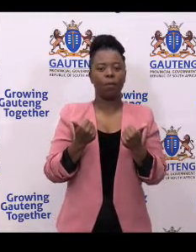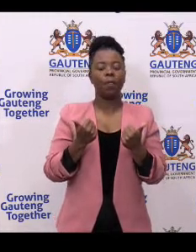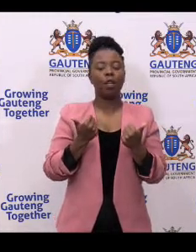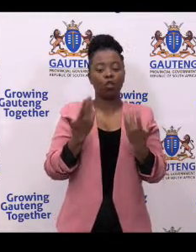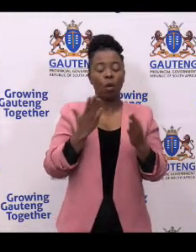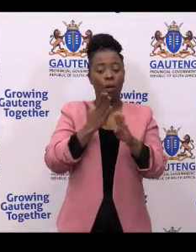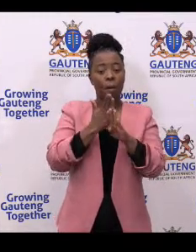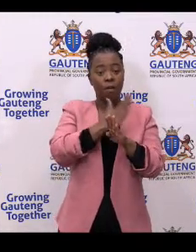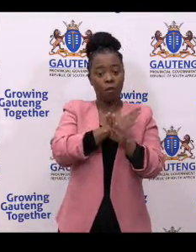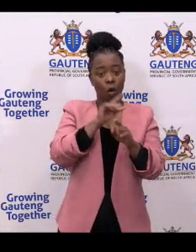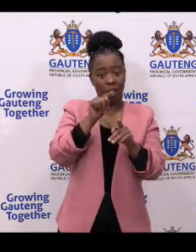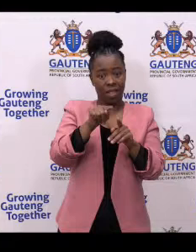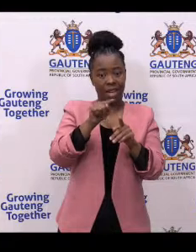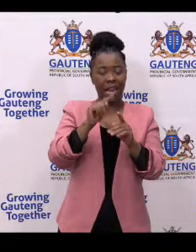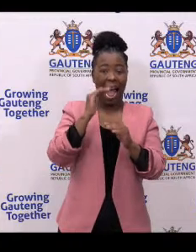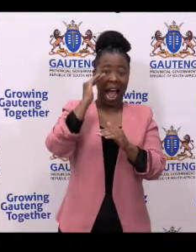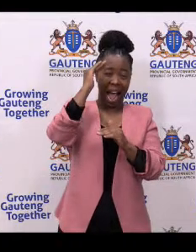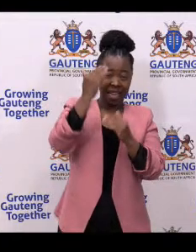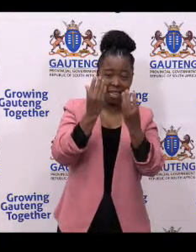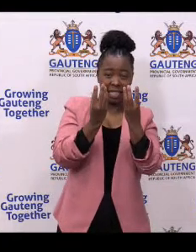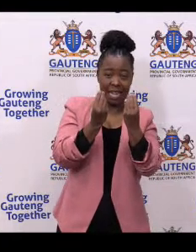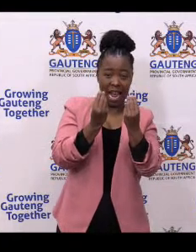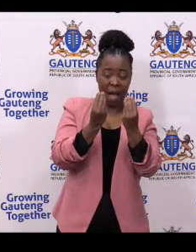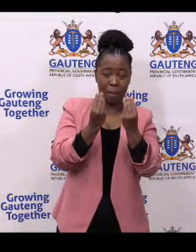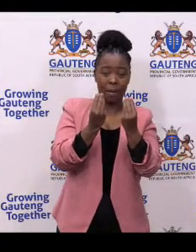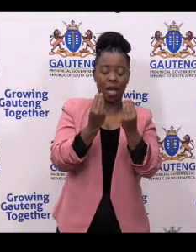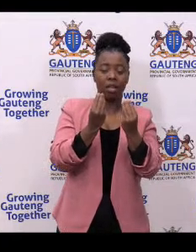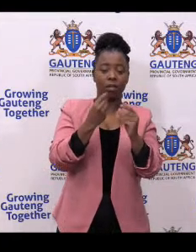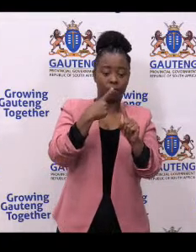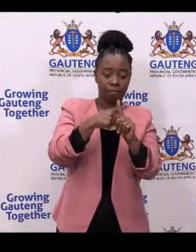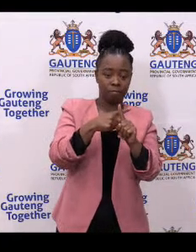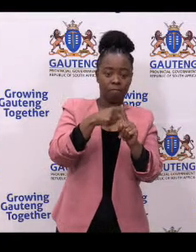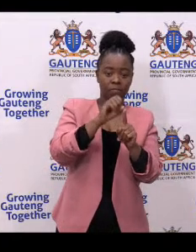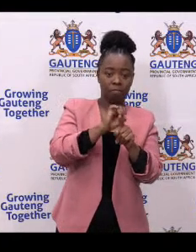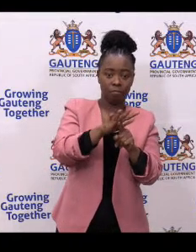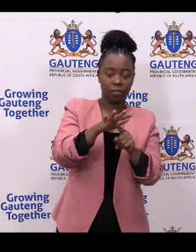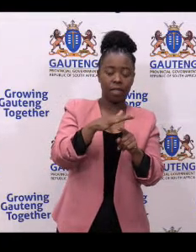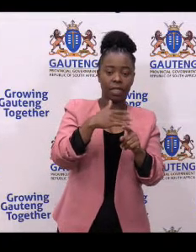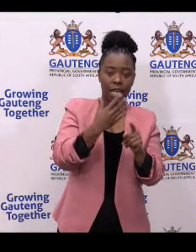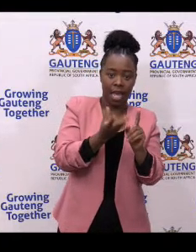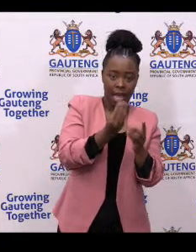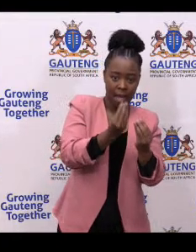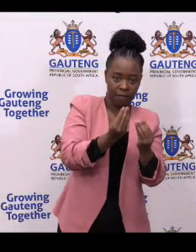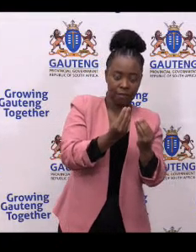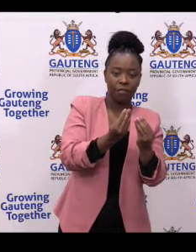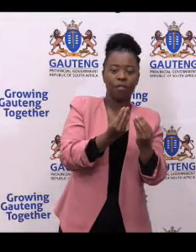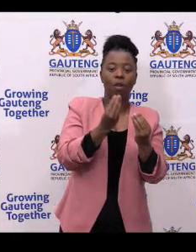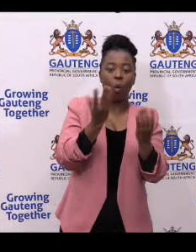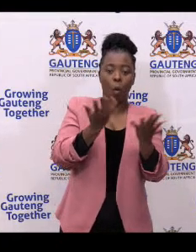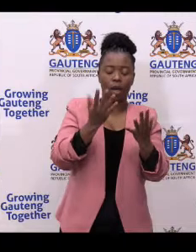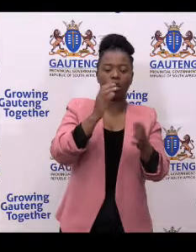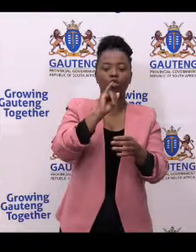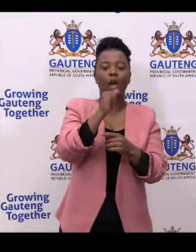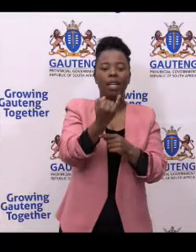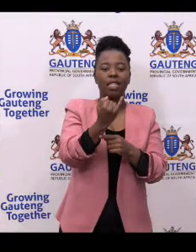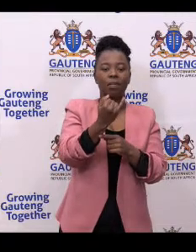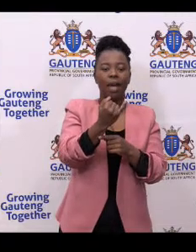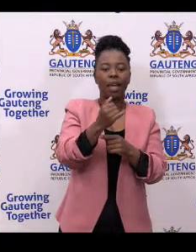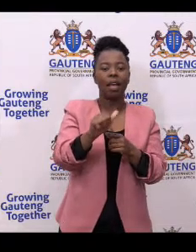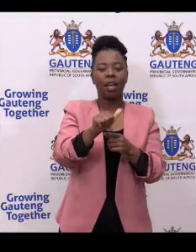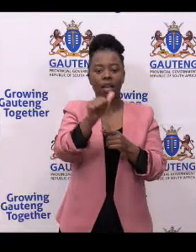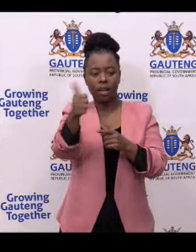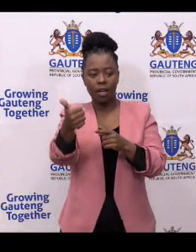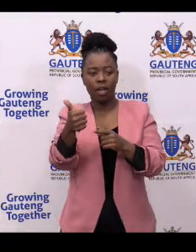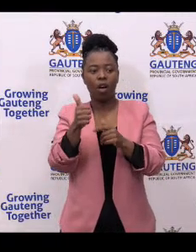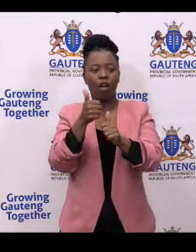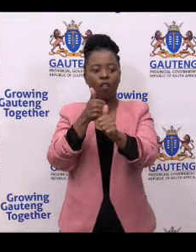maybe just to talk about the highest number of active cases, which will be in Johannesburg, and followed by worryingly,